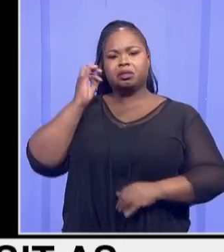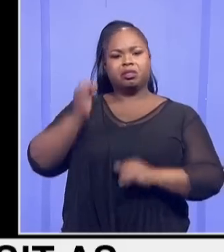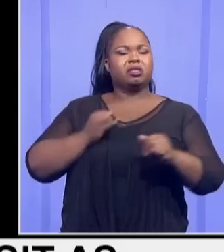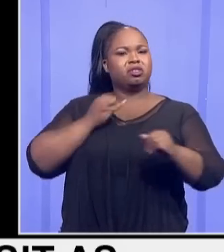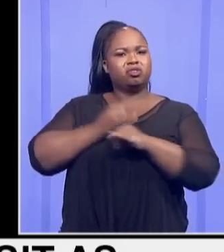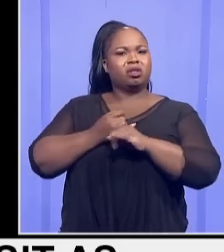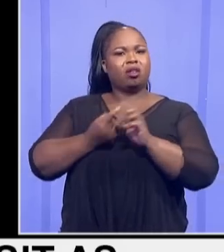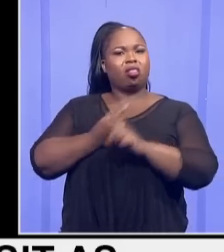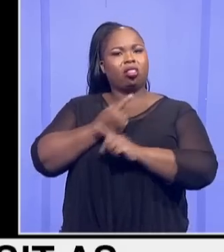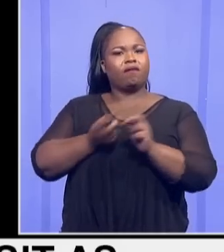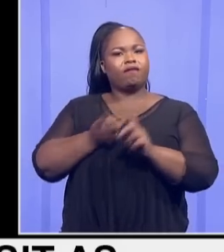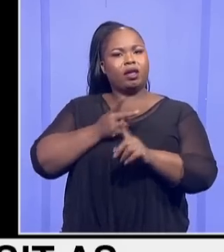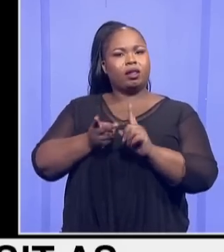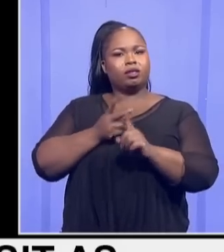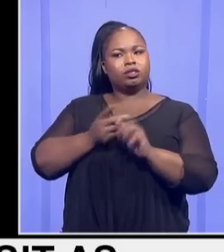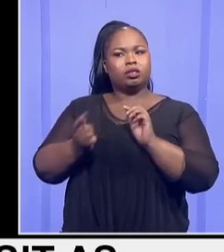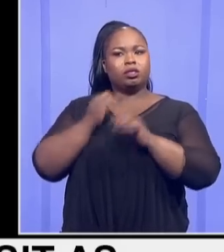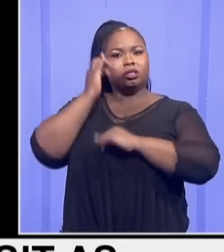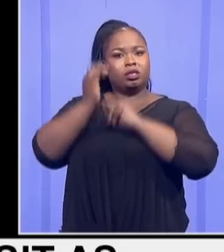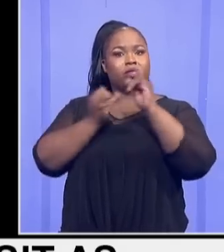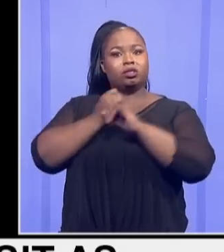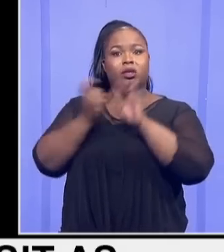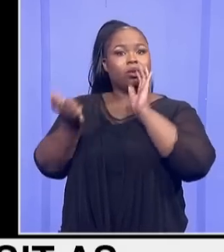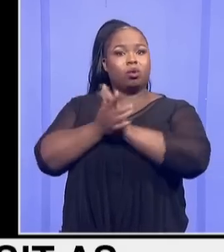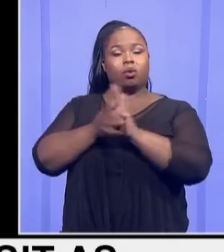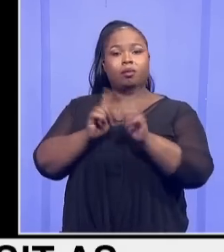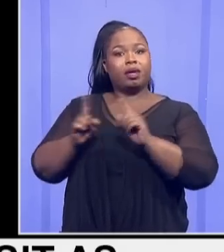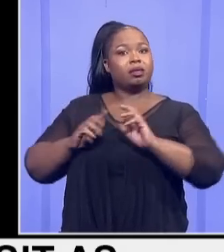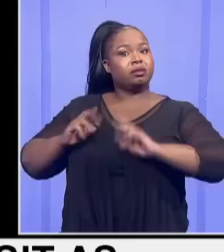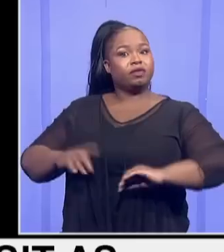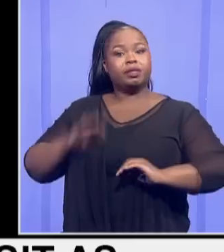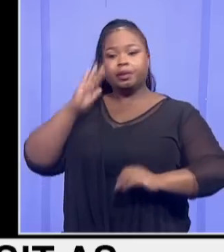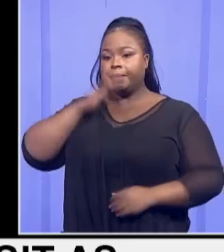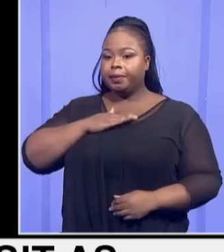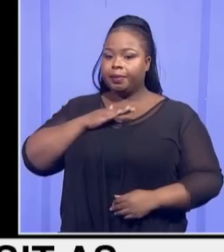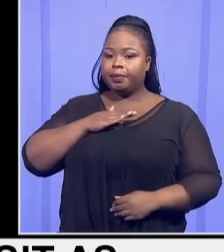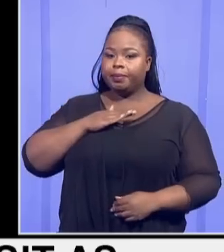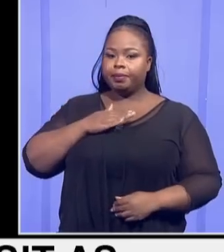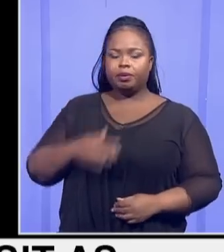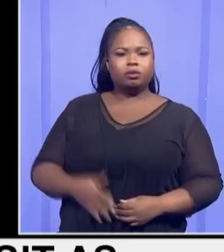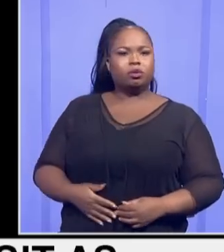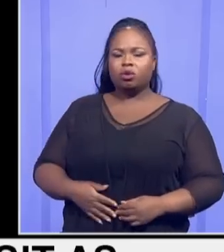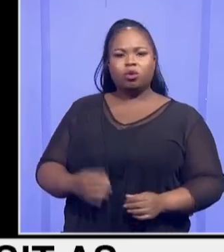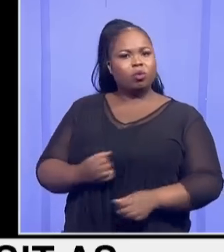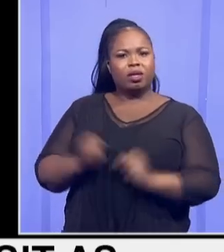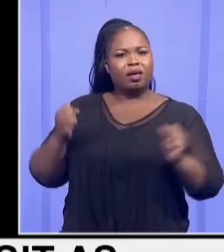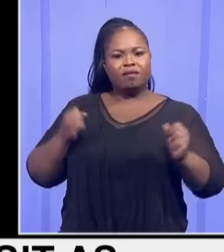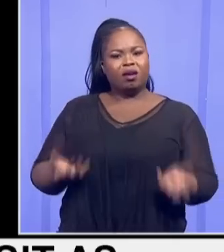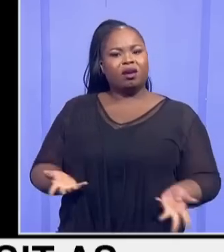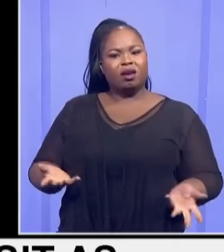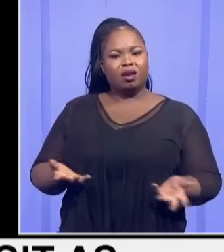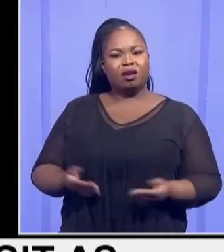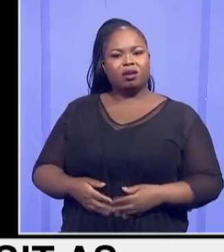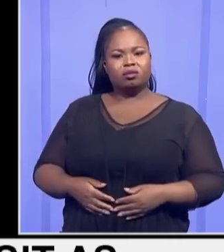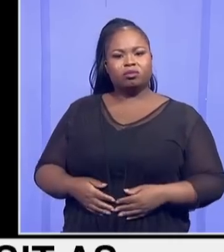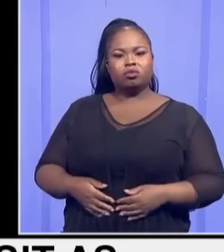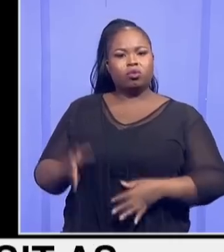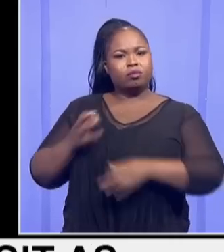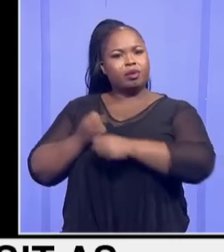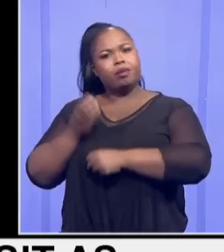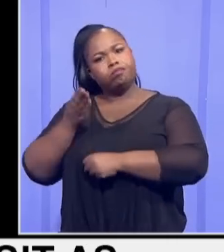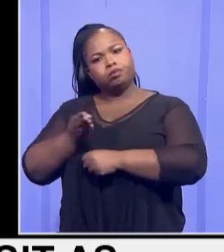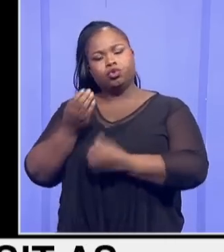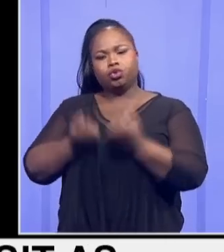of international law, but none of them have been investigated, none of them will be investigated, none of them will ever be hauled before this